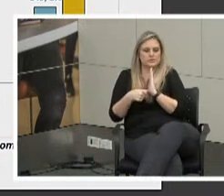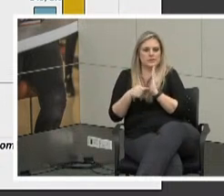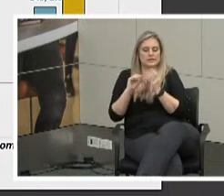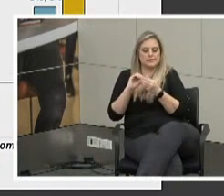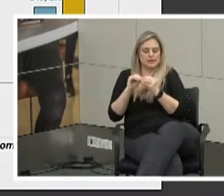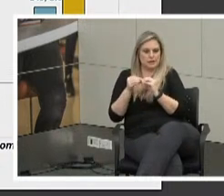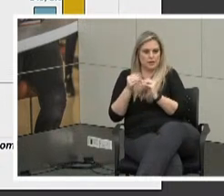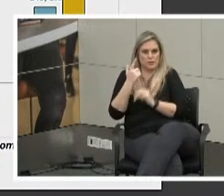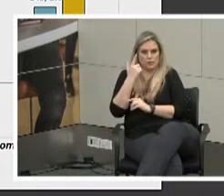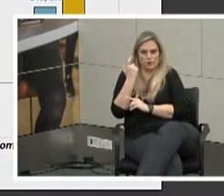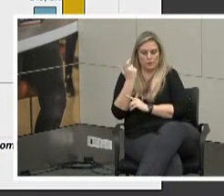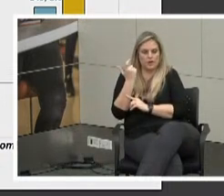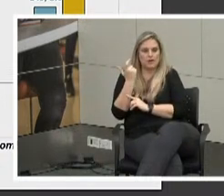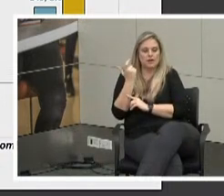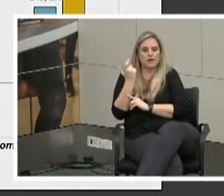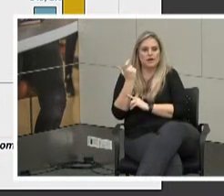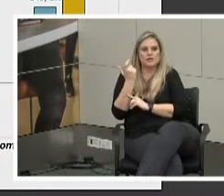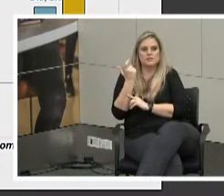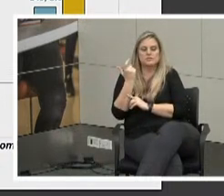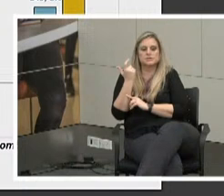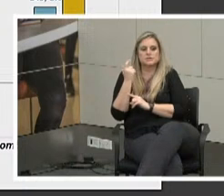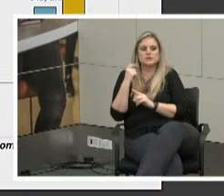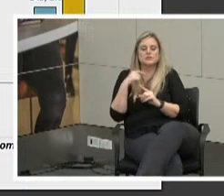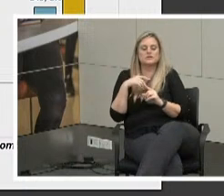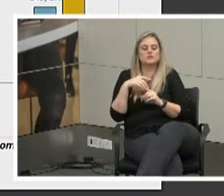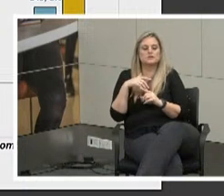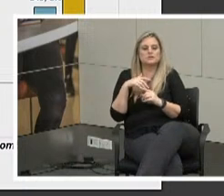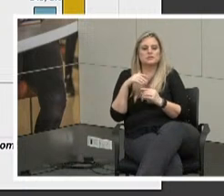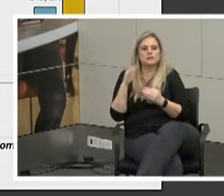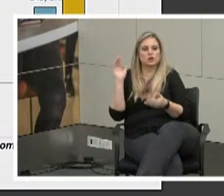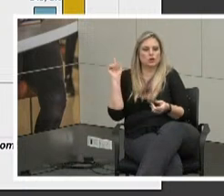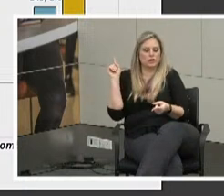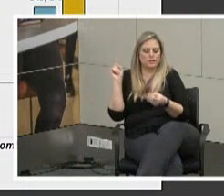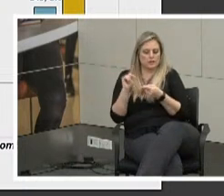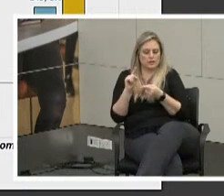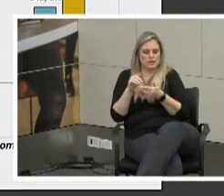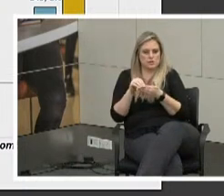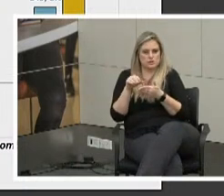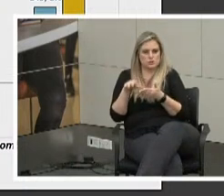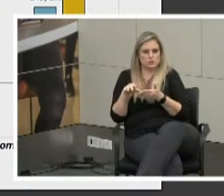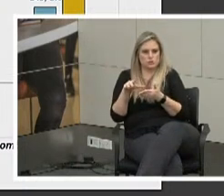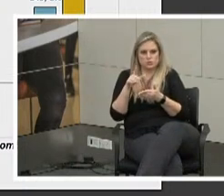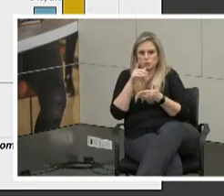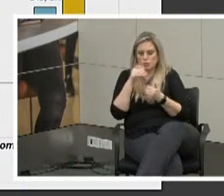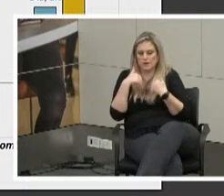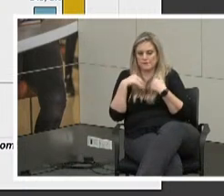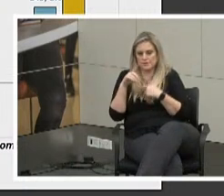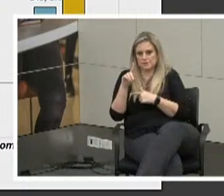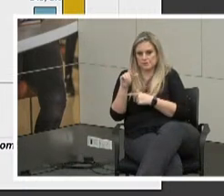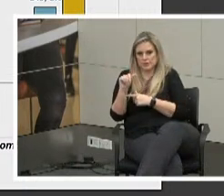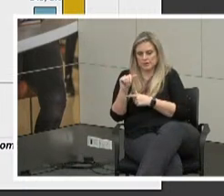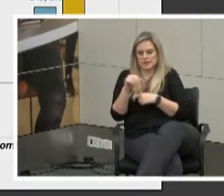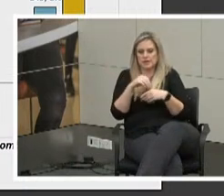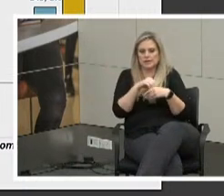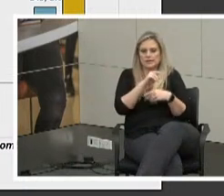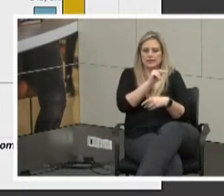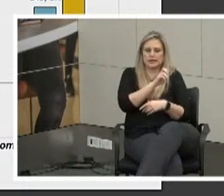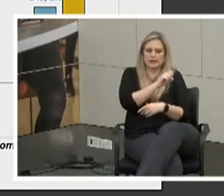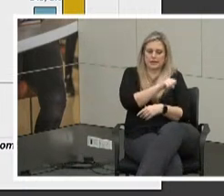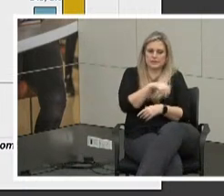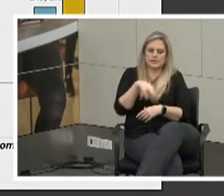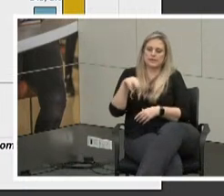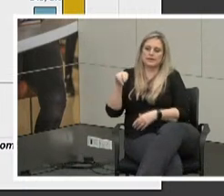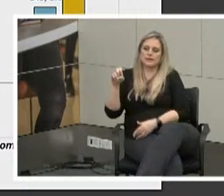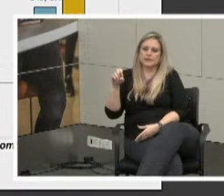number because there are less students in uh with disabilities in the NES and nesa